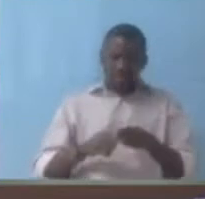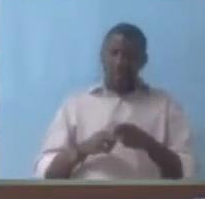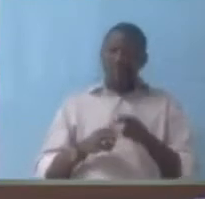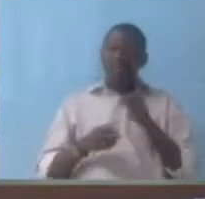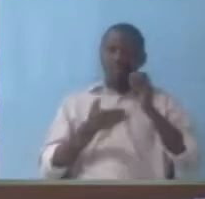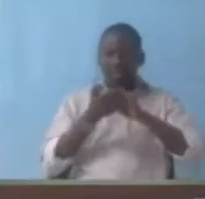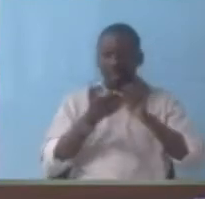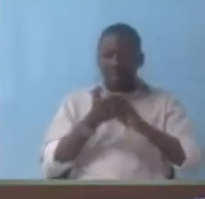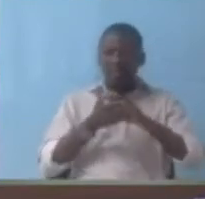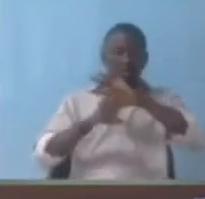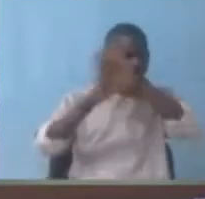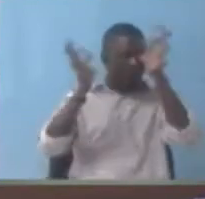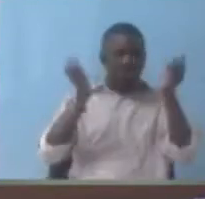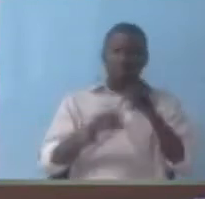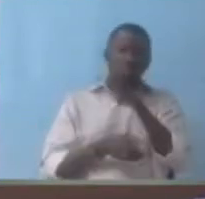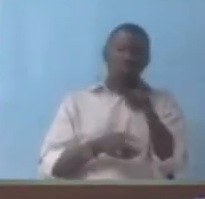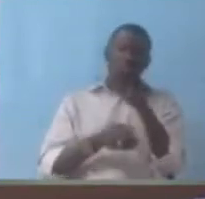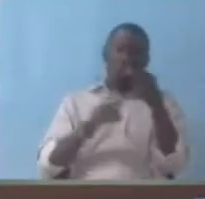decrees?